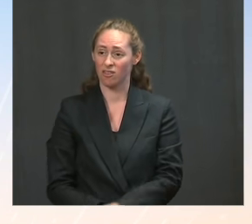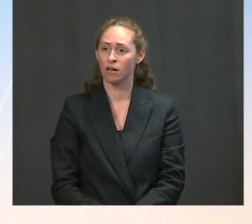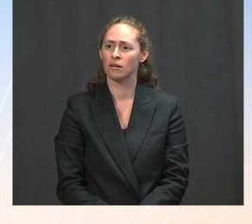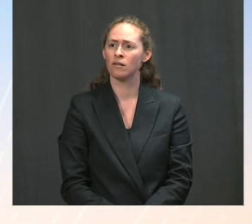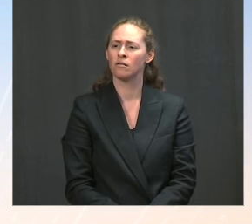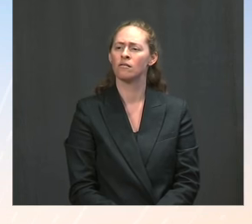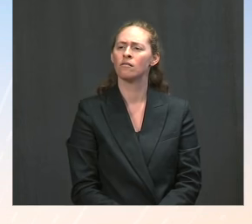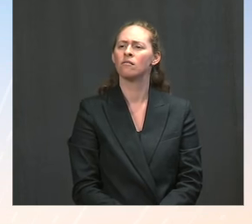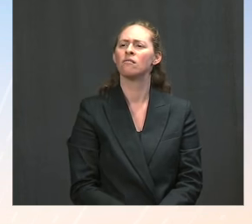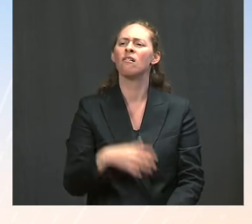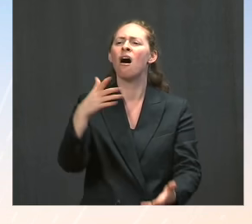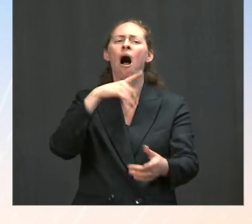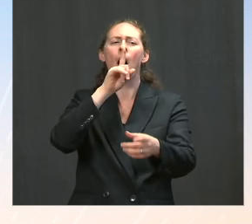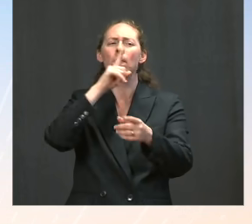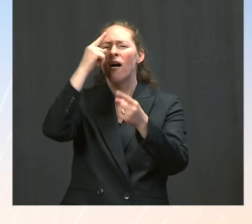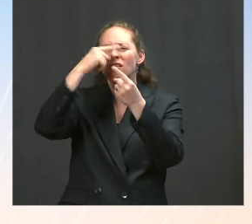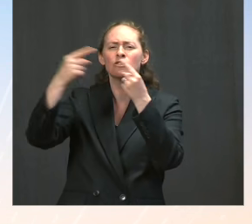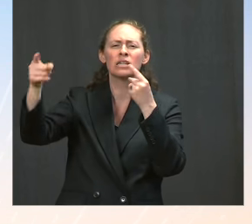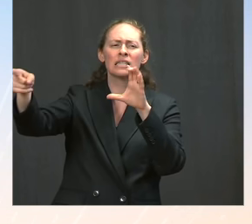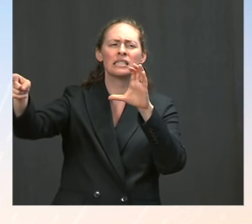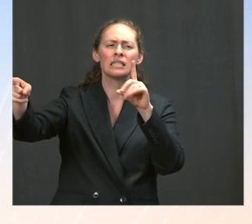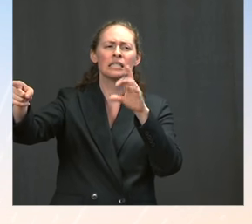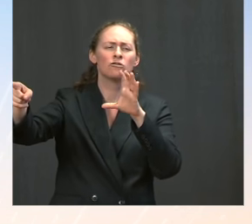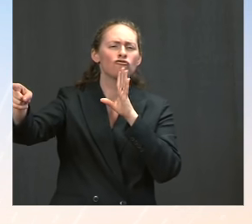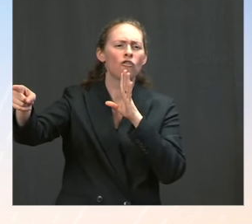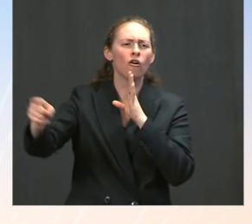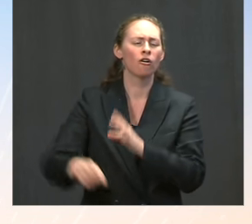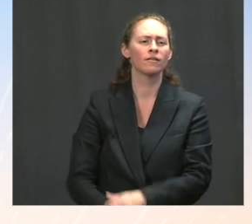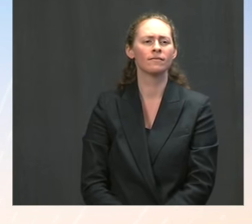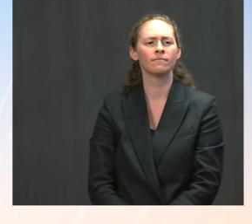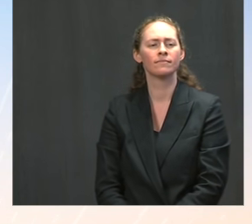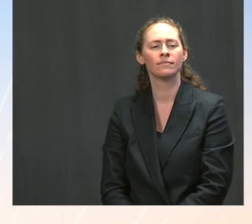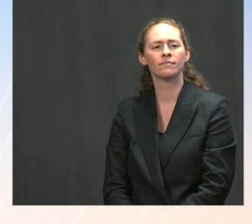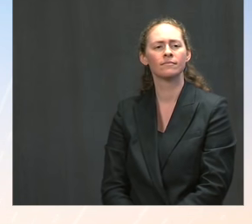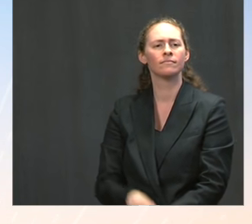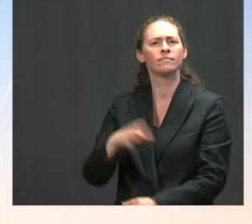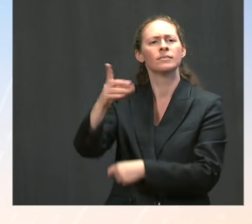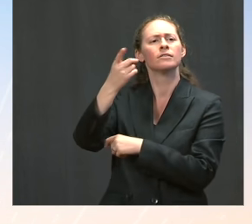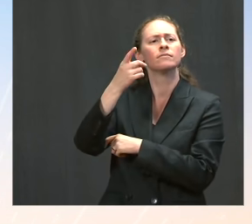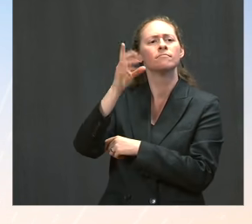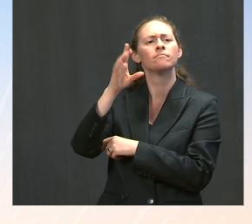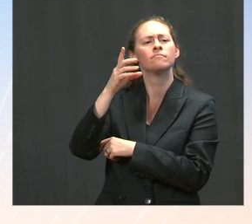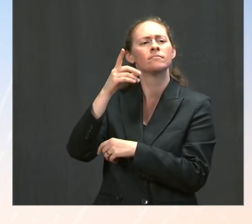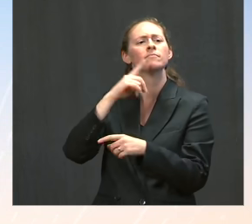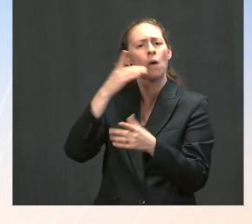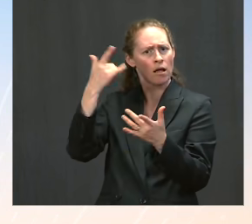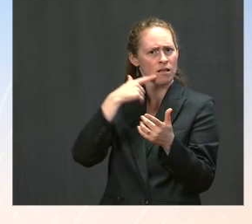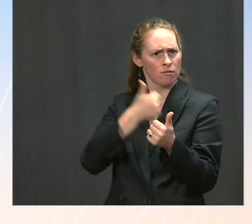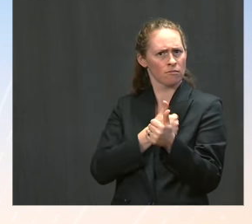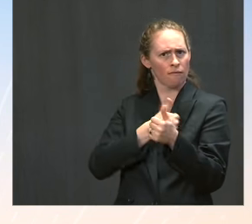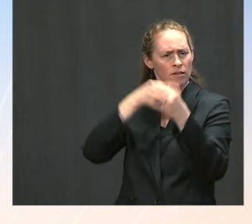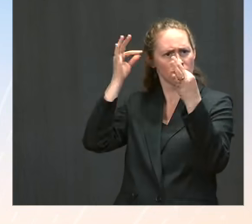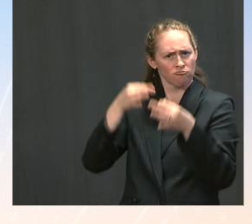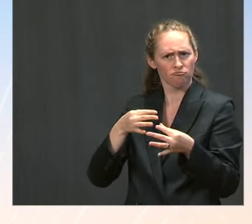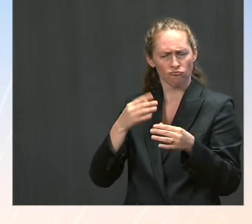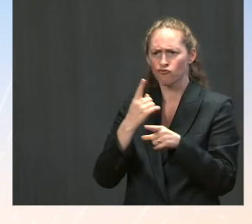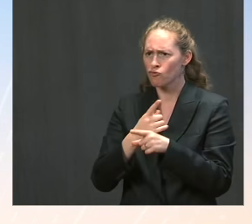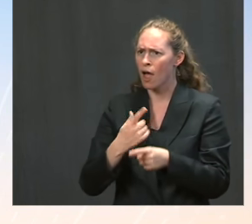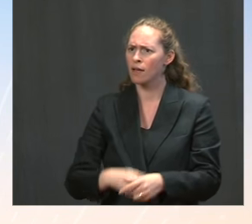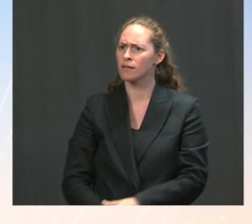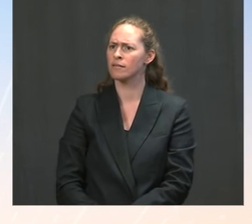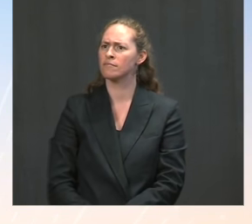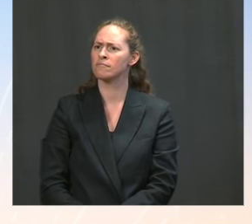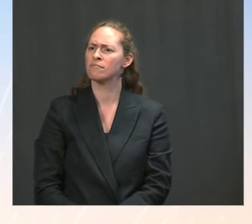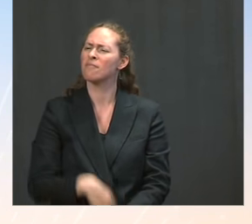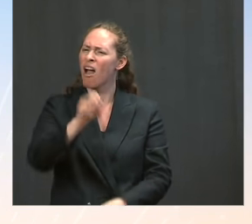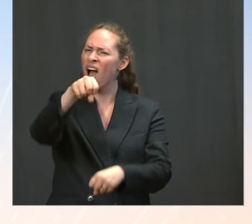said today that it can be a personal choice for of the course. Vaccinated. Of course, it can be. And some people make that decision because they are